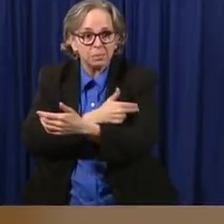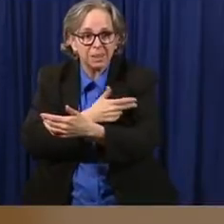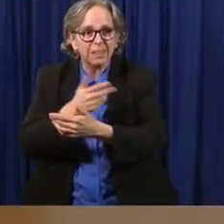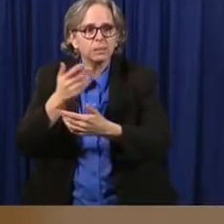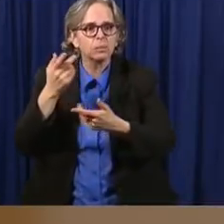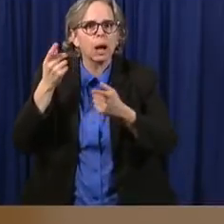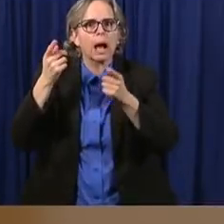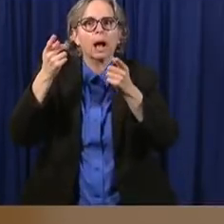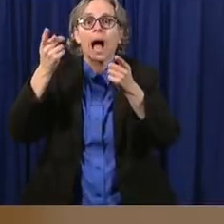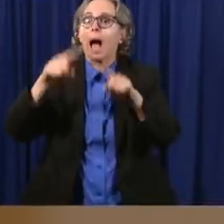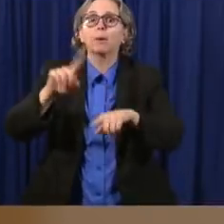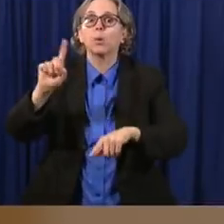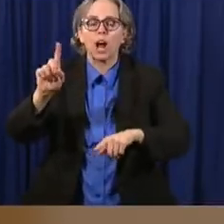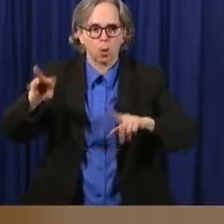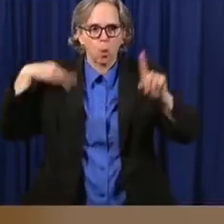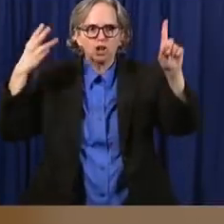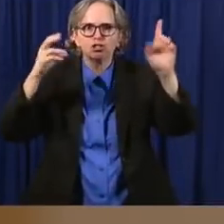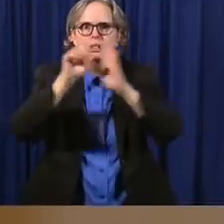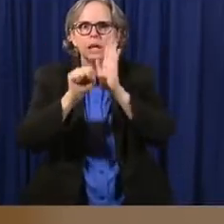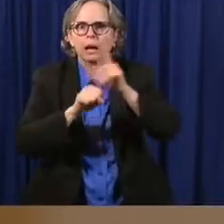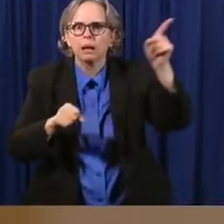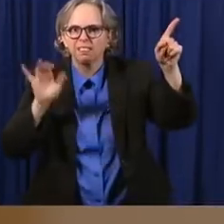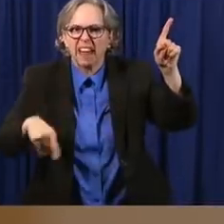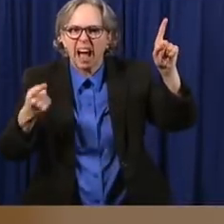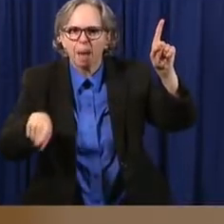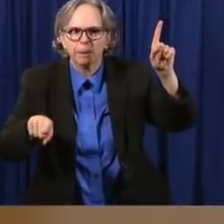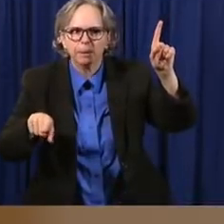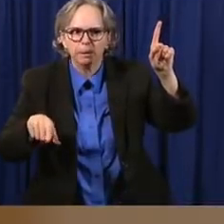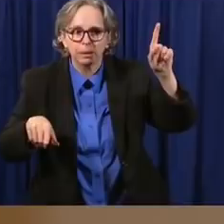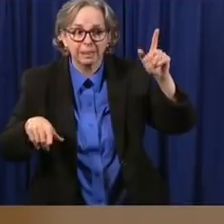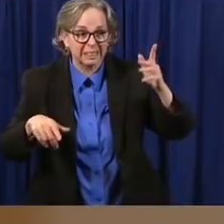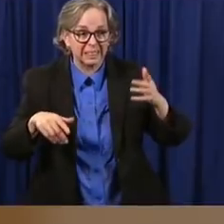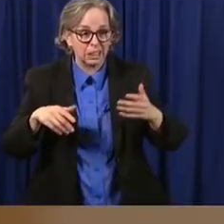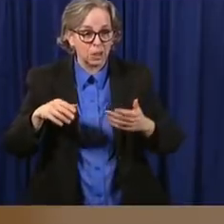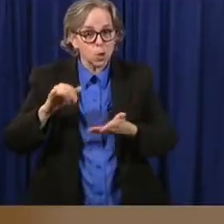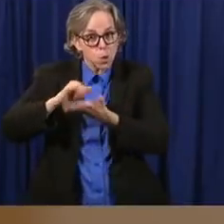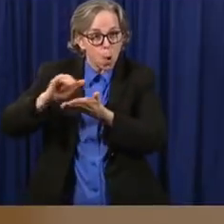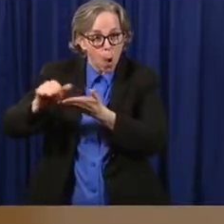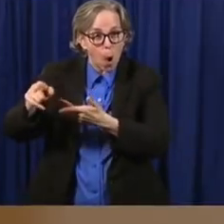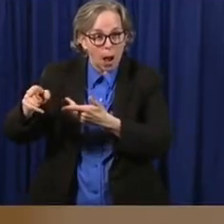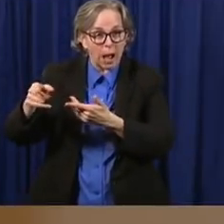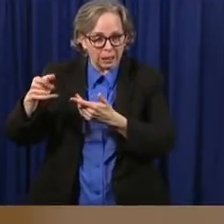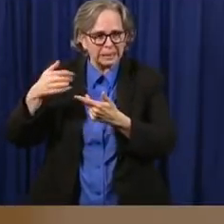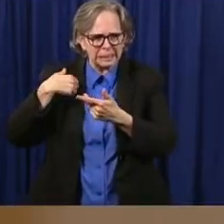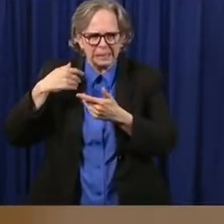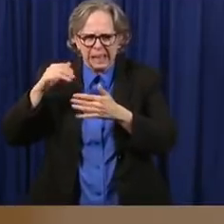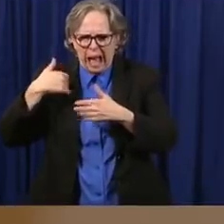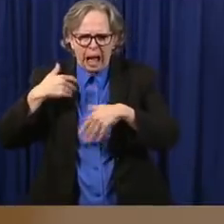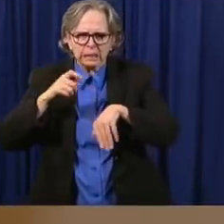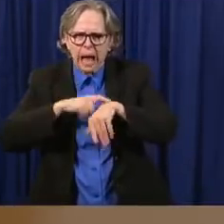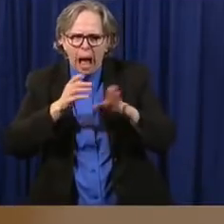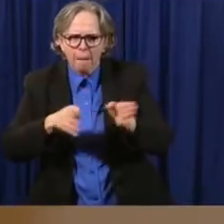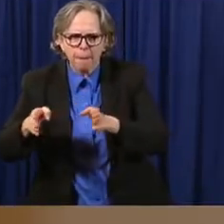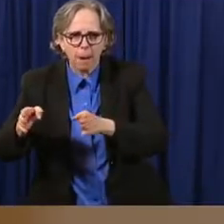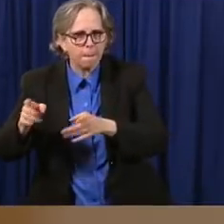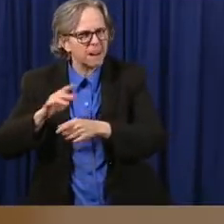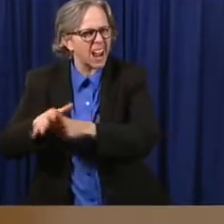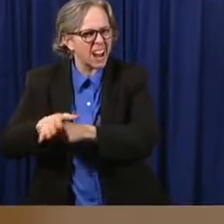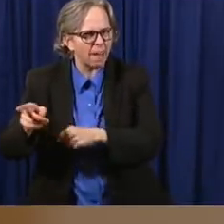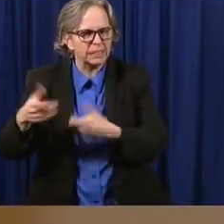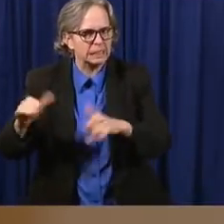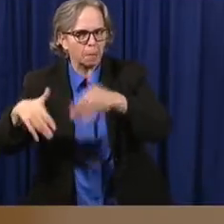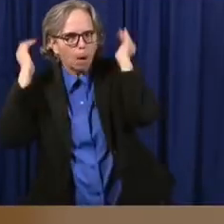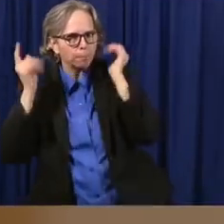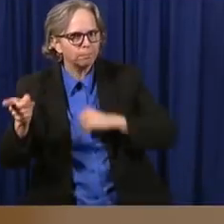see that, even though New York had a little time to prepare, they didn't have as much time as I think they would have liked. And so